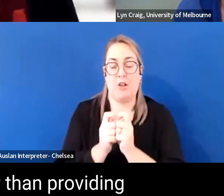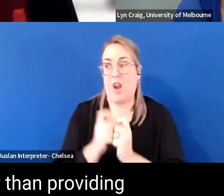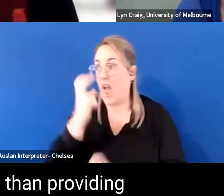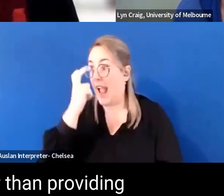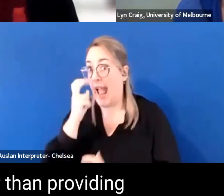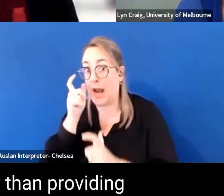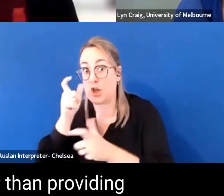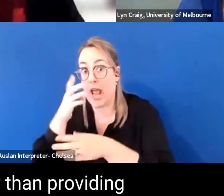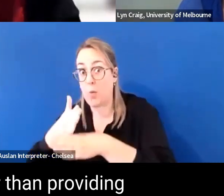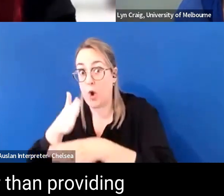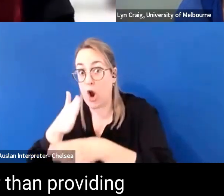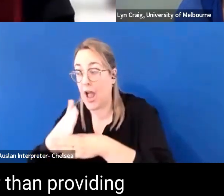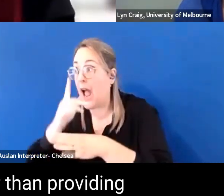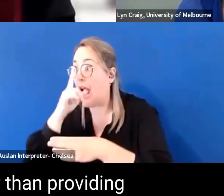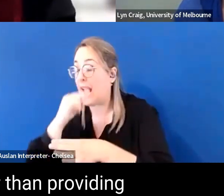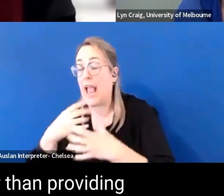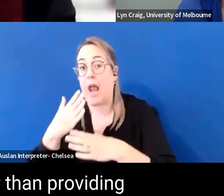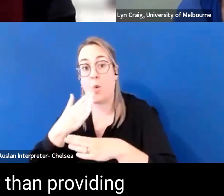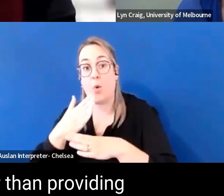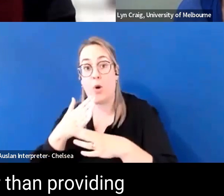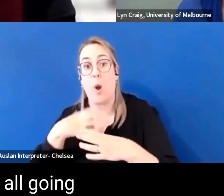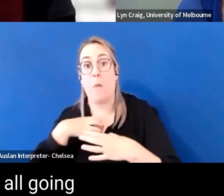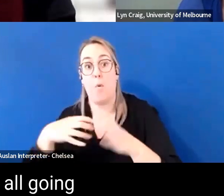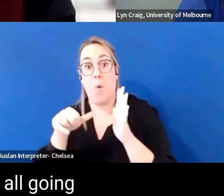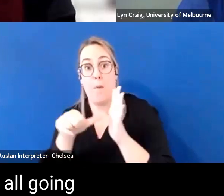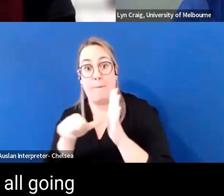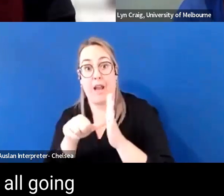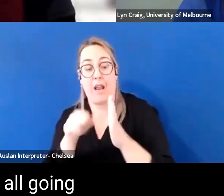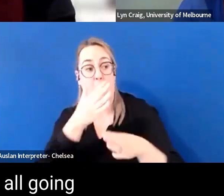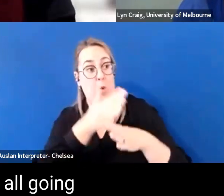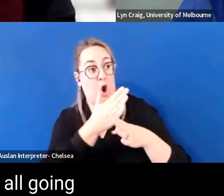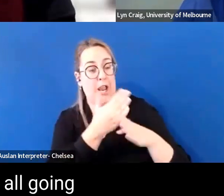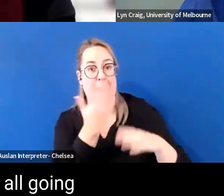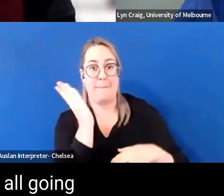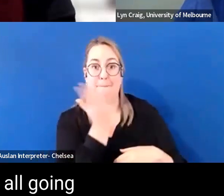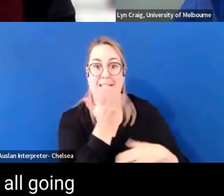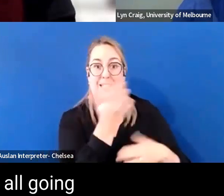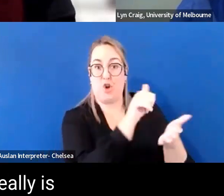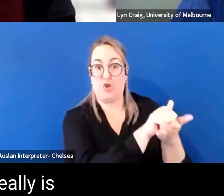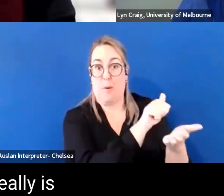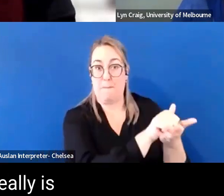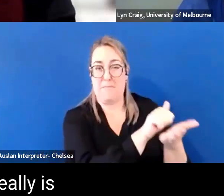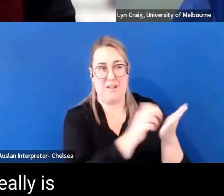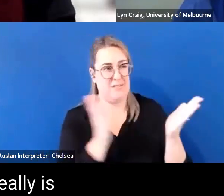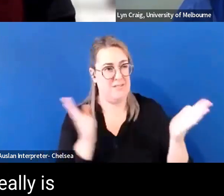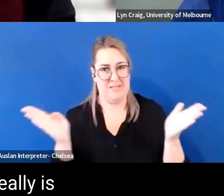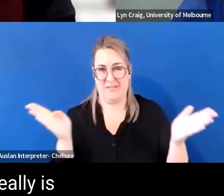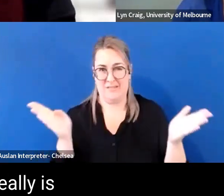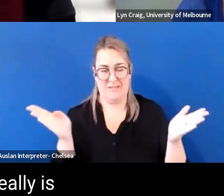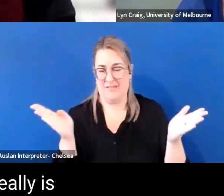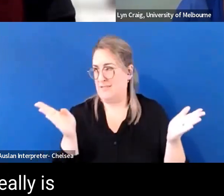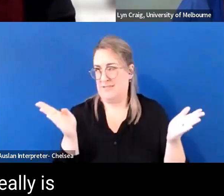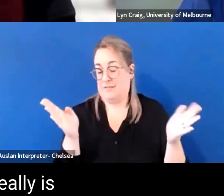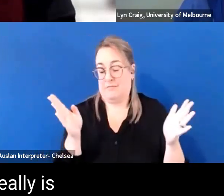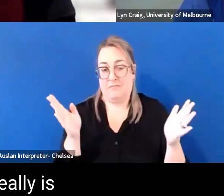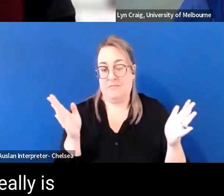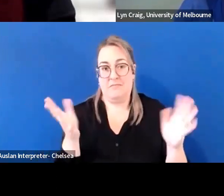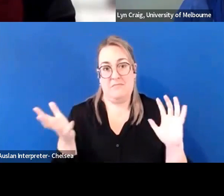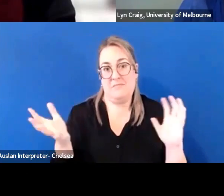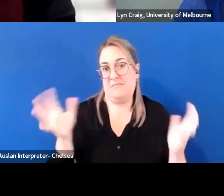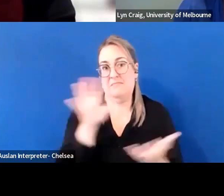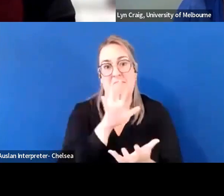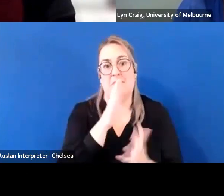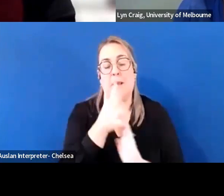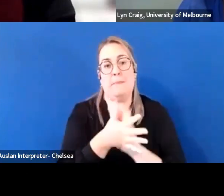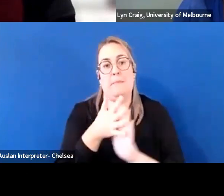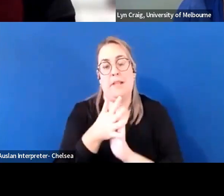Domino's rather than providing a really vital service that, you know, we're all going to need one day. And it really is social infrastructure. It